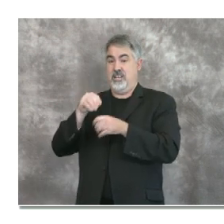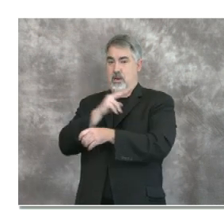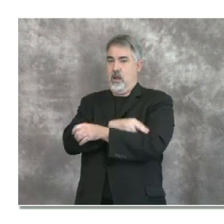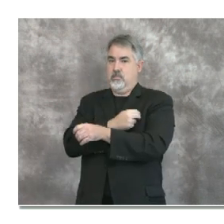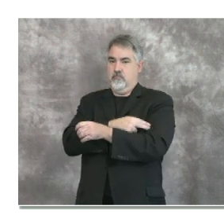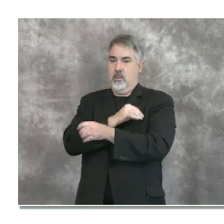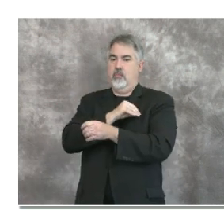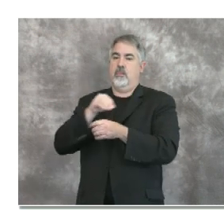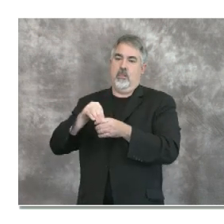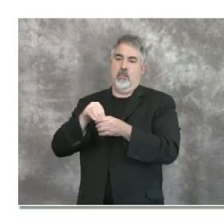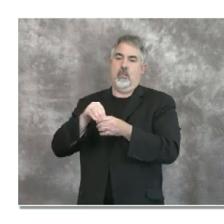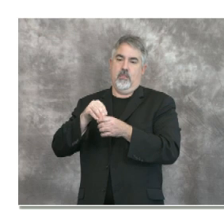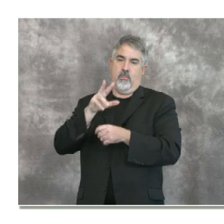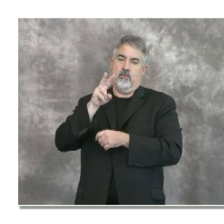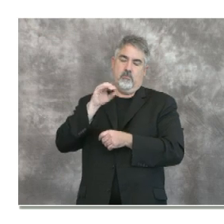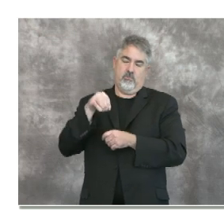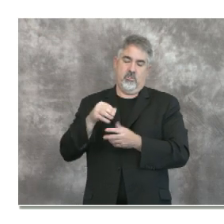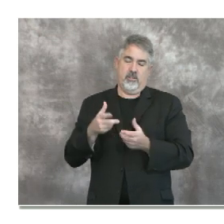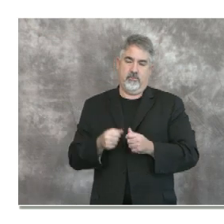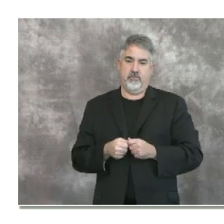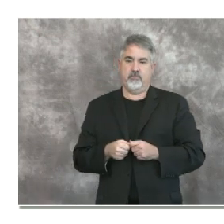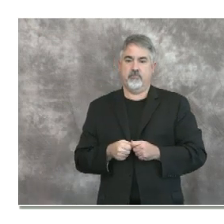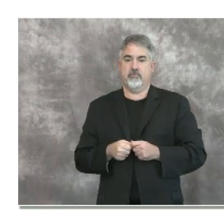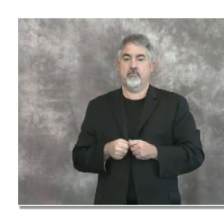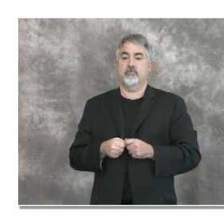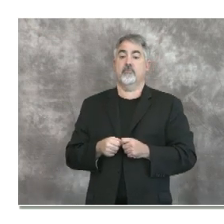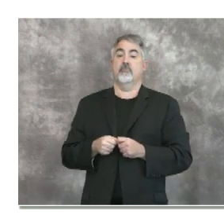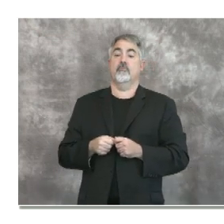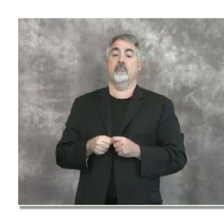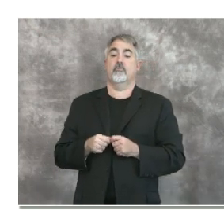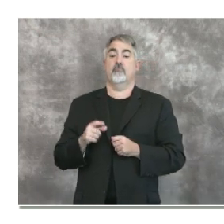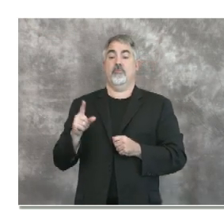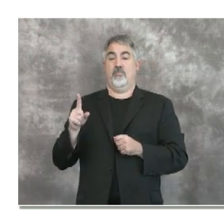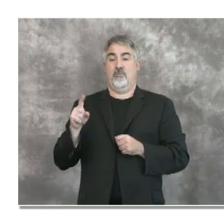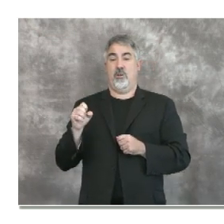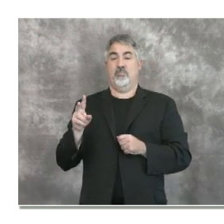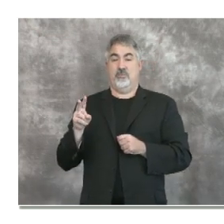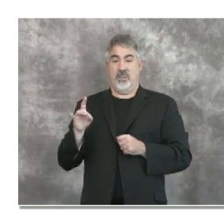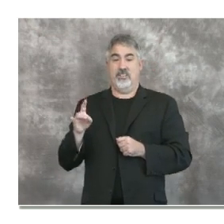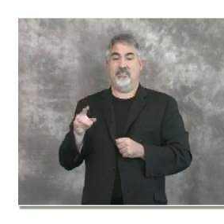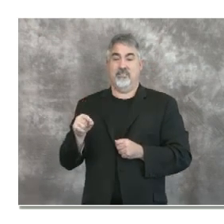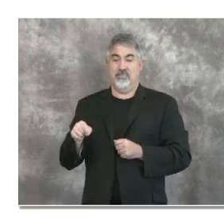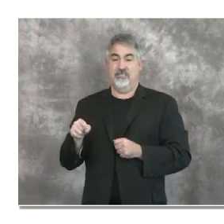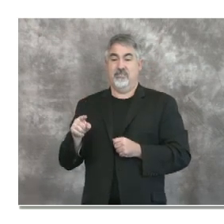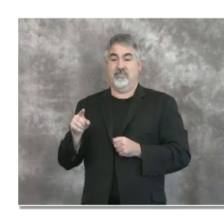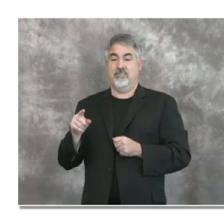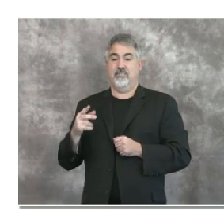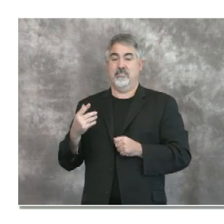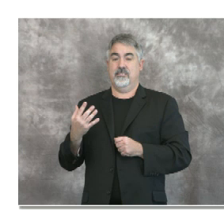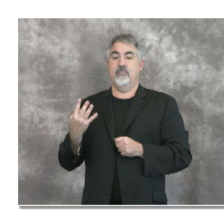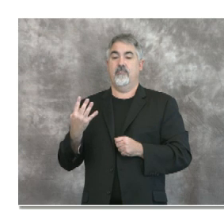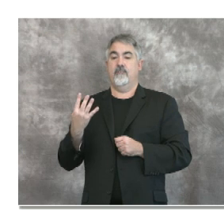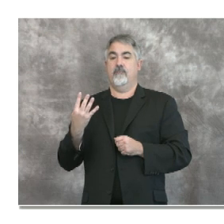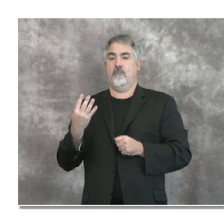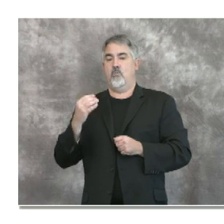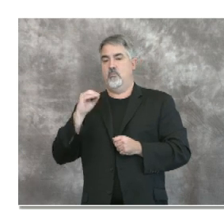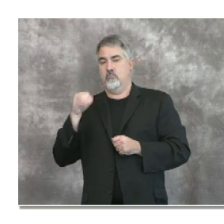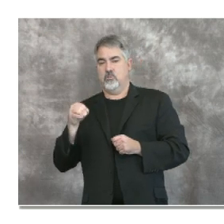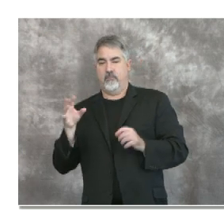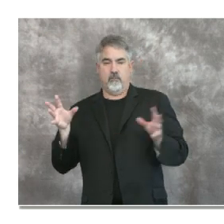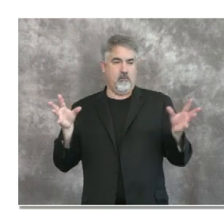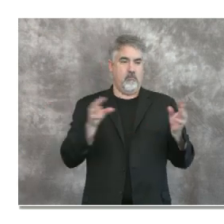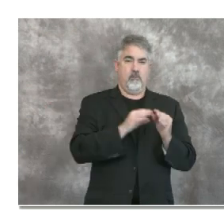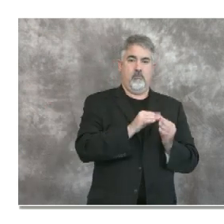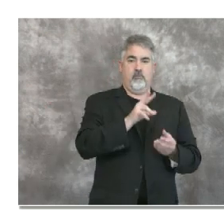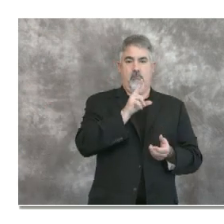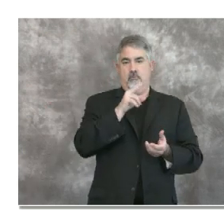hospitalized. Lastly, for the 120 deaths, this represents about 4% of the total number of cases. And of the